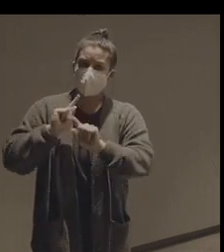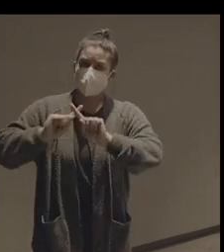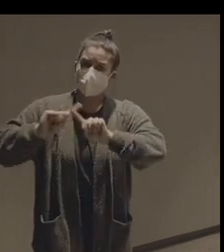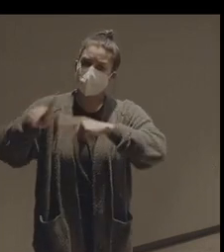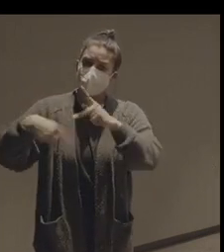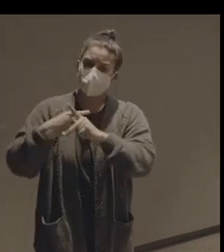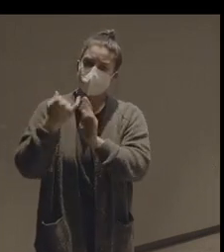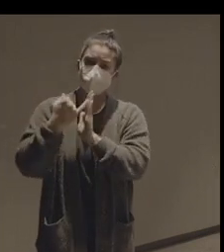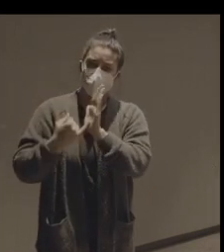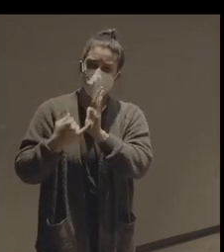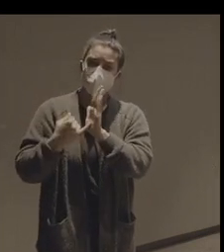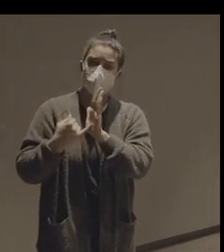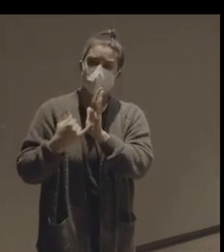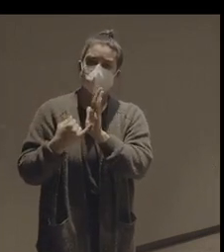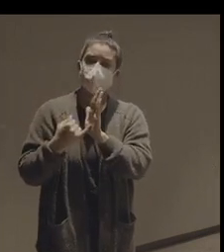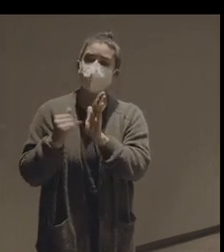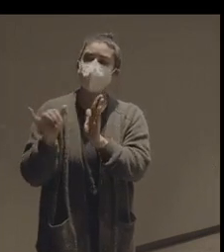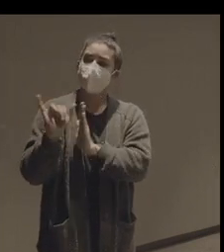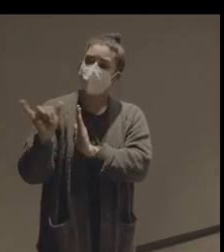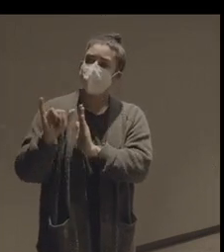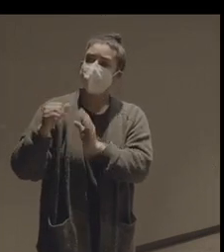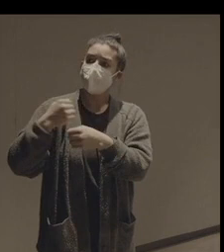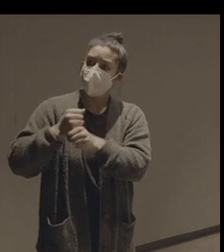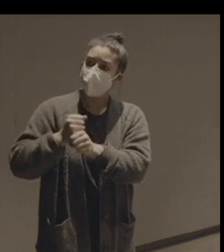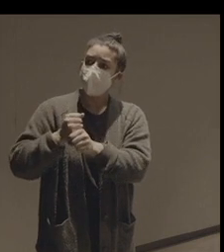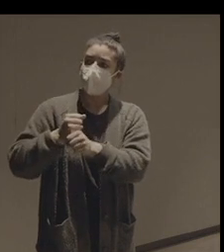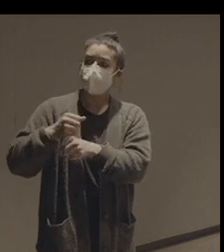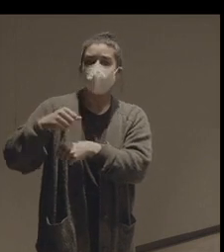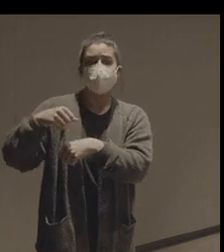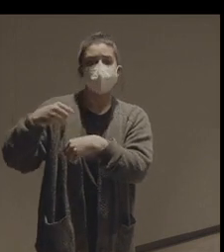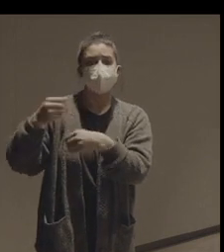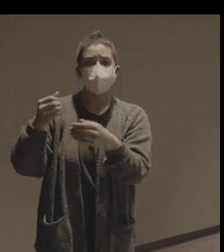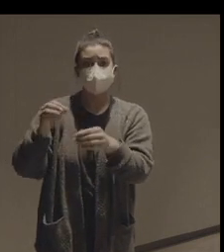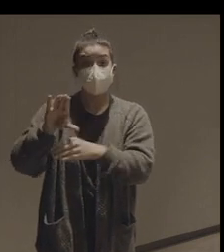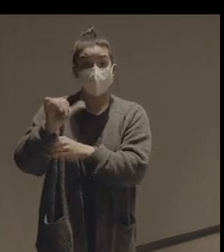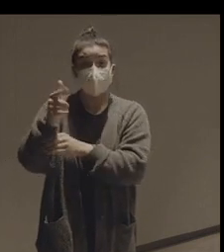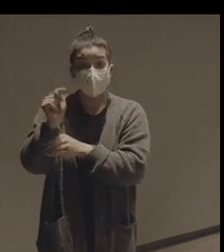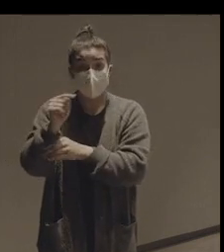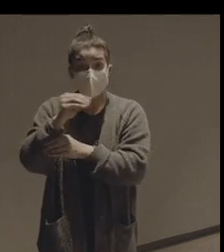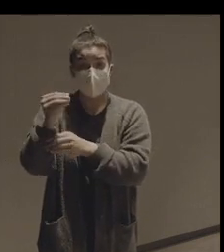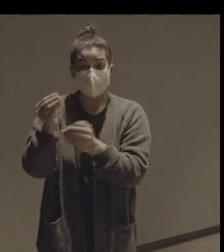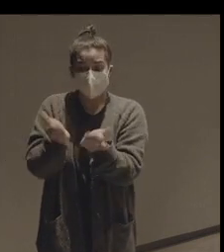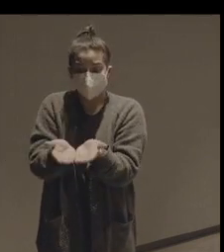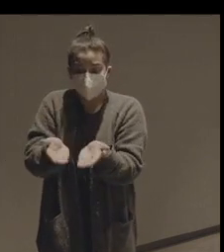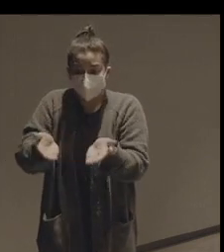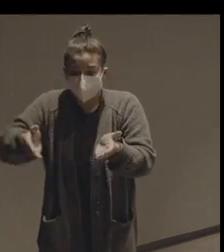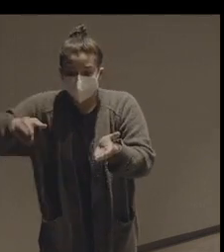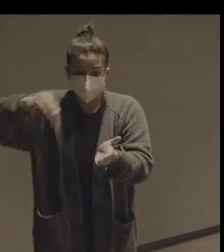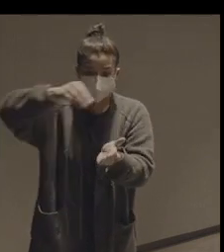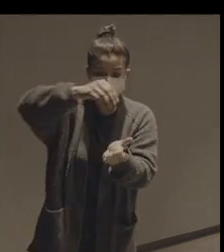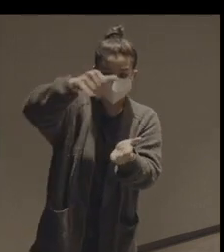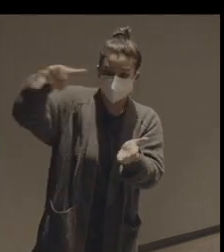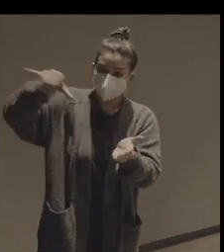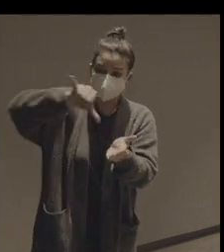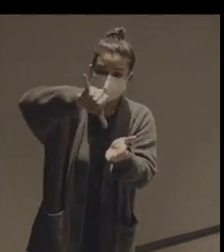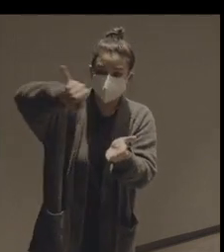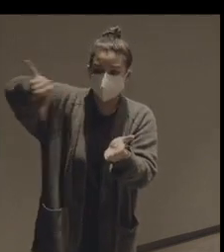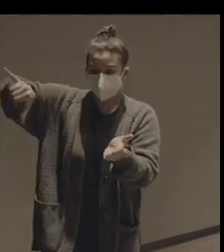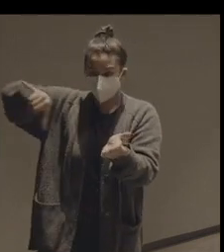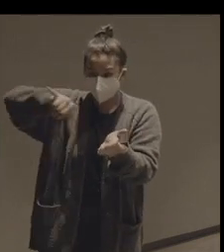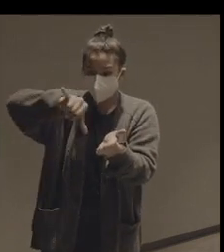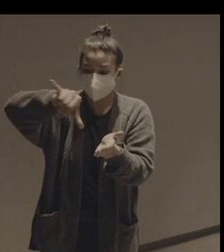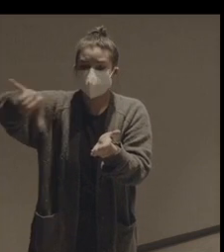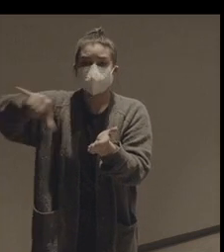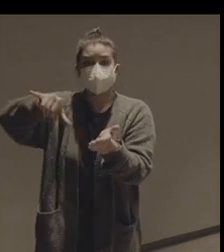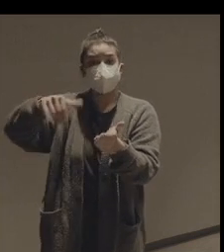incorporating small rods and inclusions. For the CIT program final exhibition, Pashgian created 4 3-foot discs